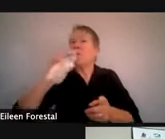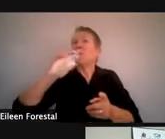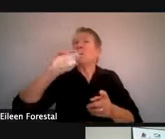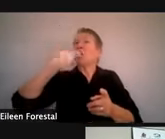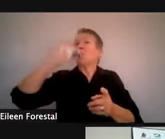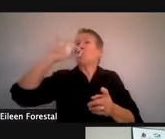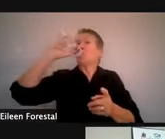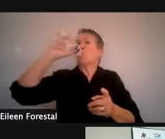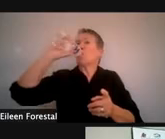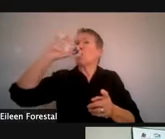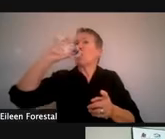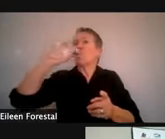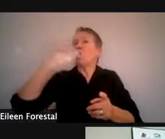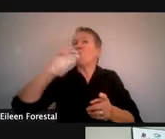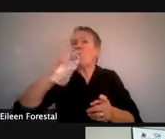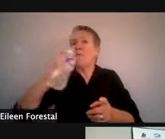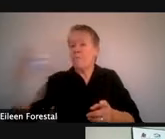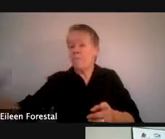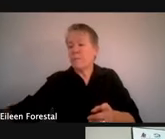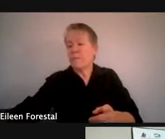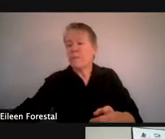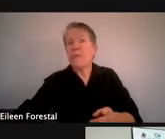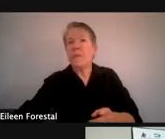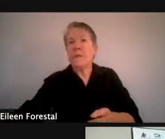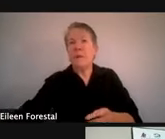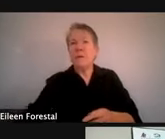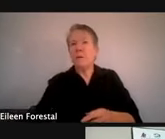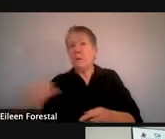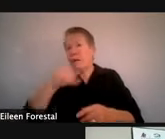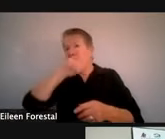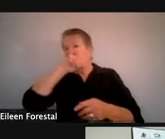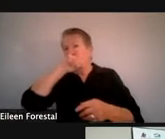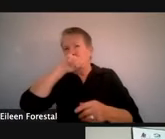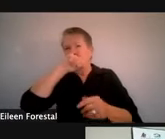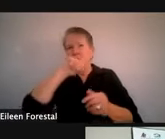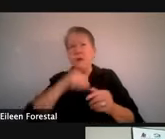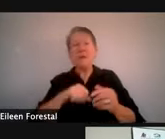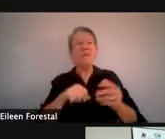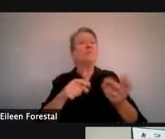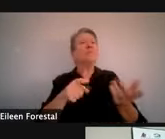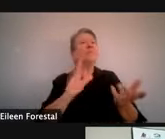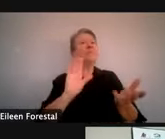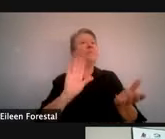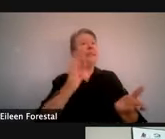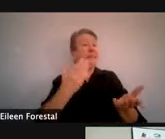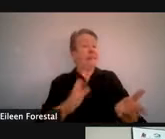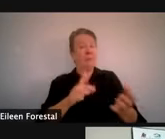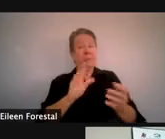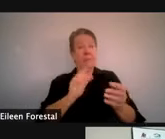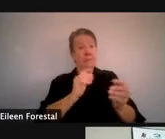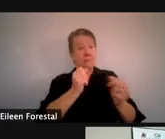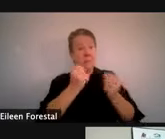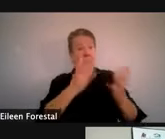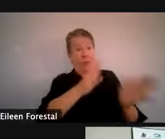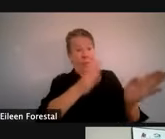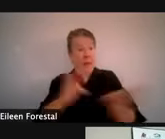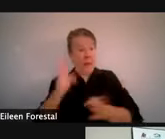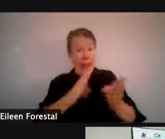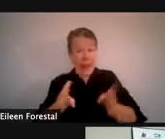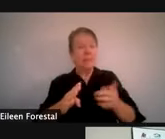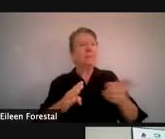January in some of the school districts, but a lot of these remote plans had a date associated with